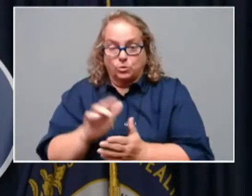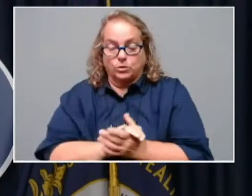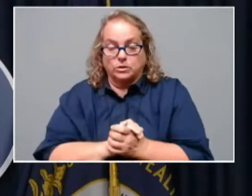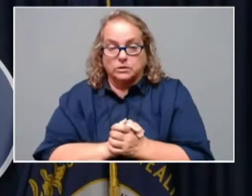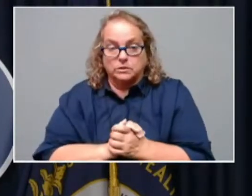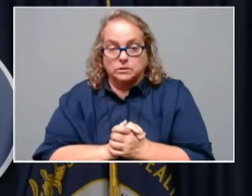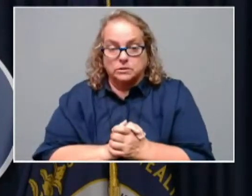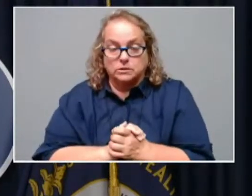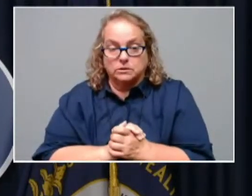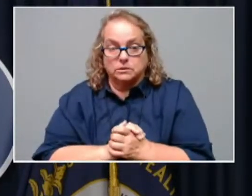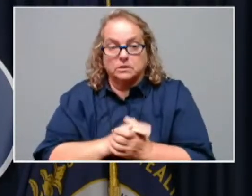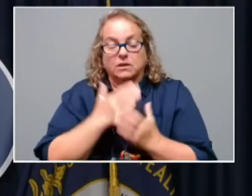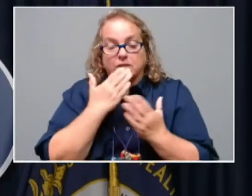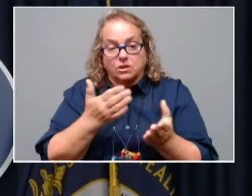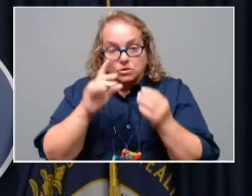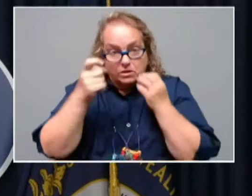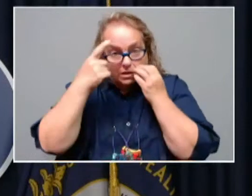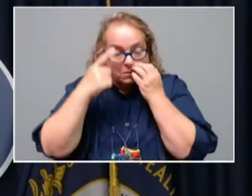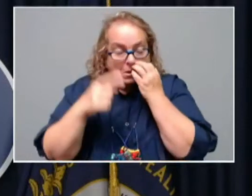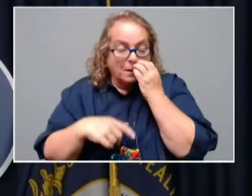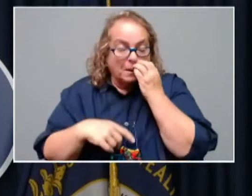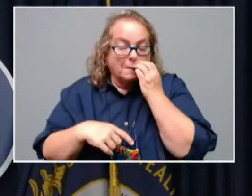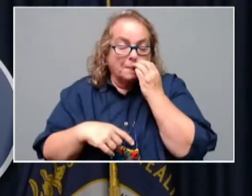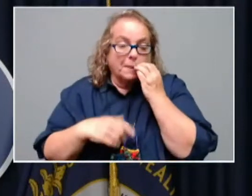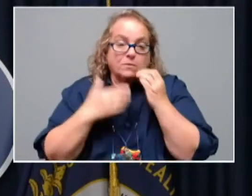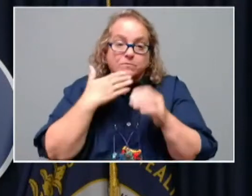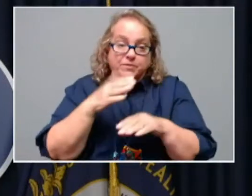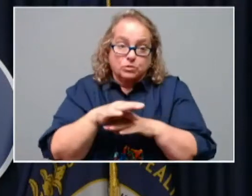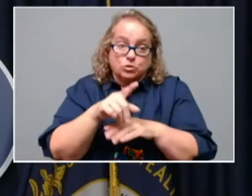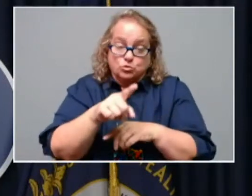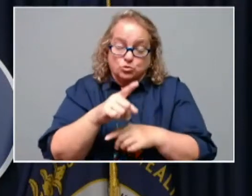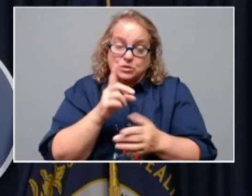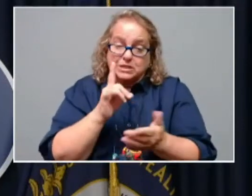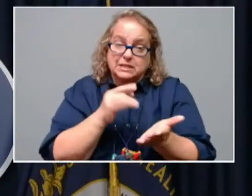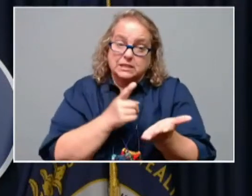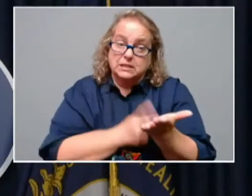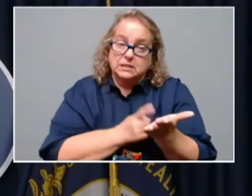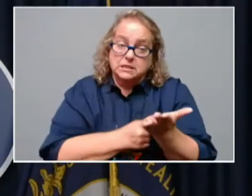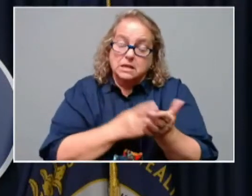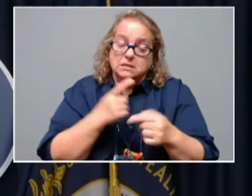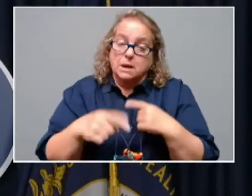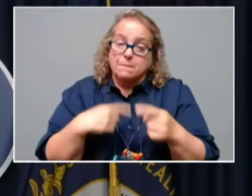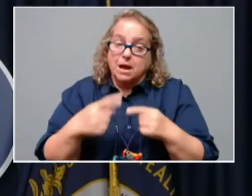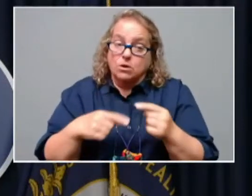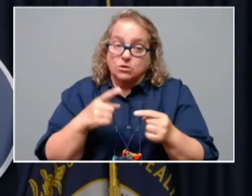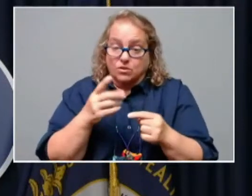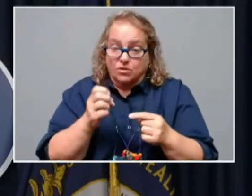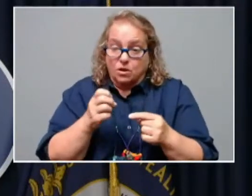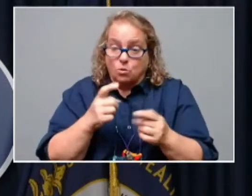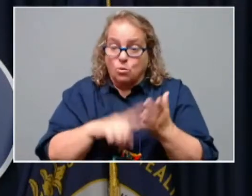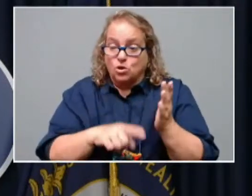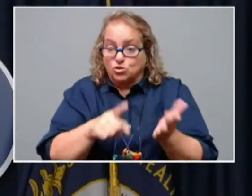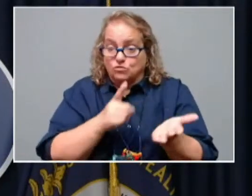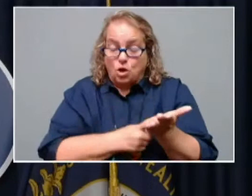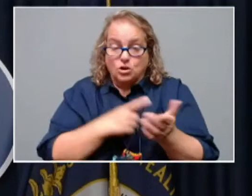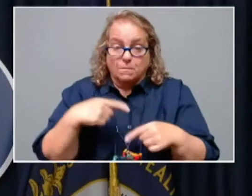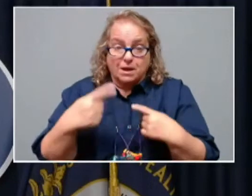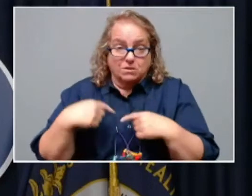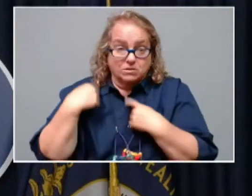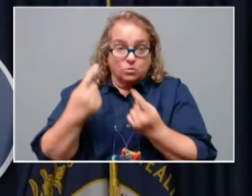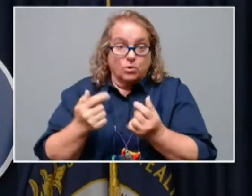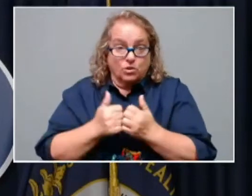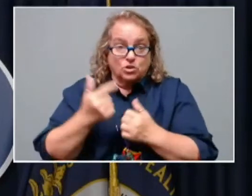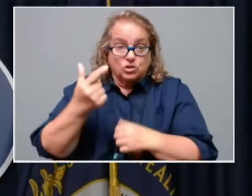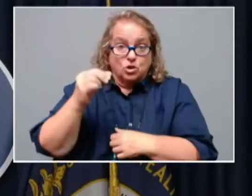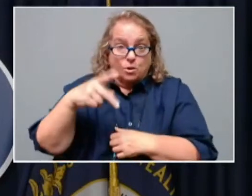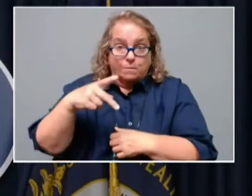Thank you, Governor. Good afternoon. You talked about the talks that you've had thus far with the GOP leaders in the